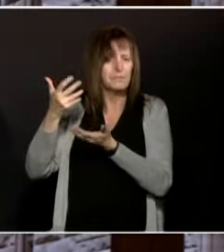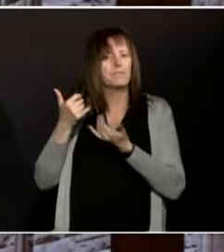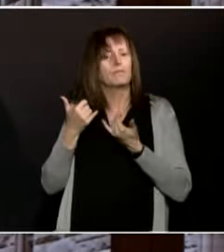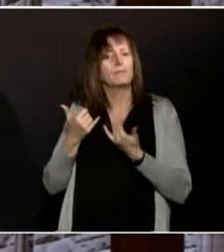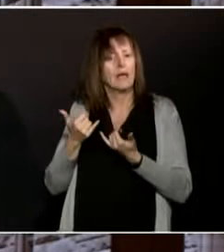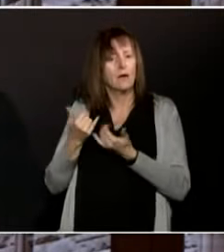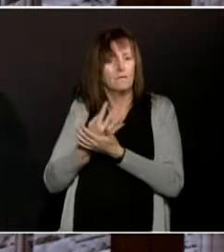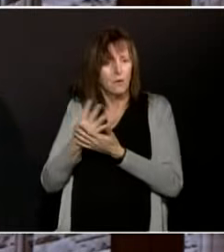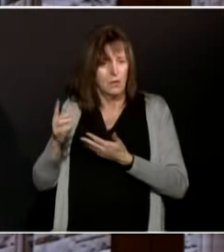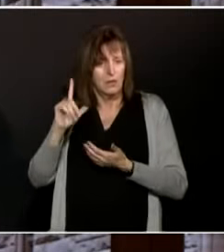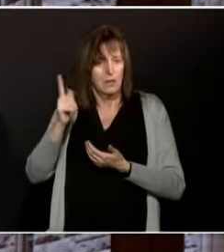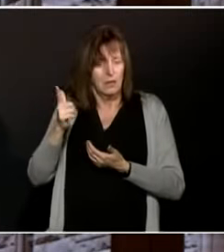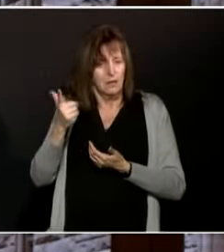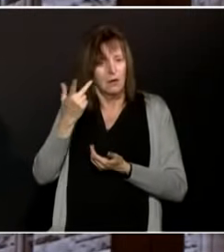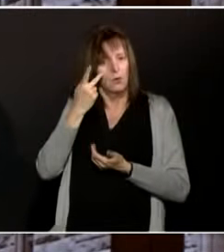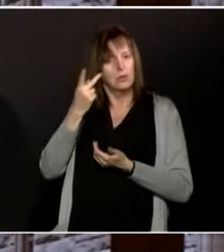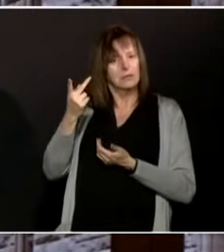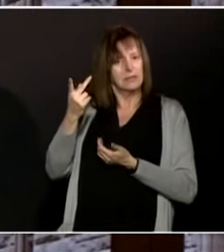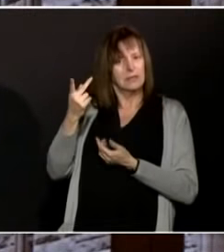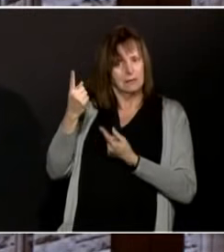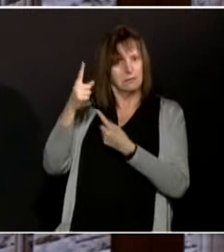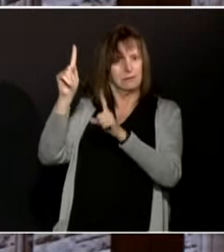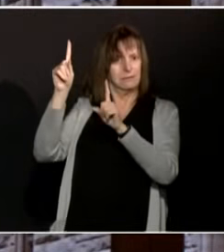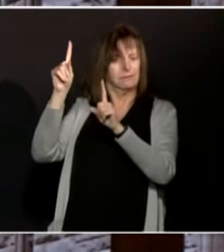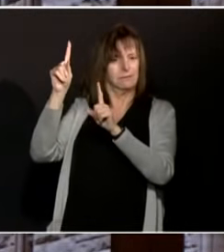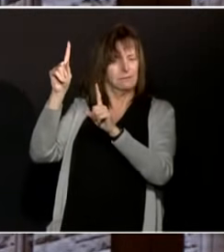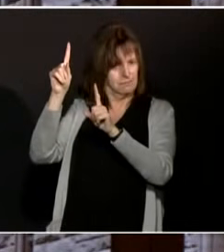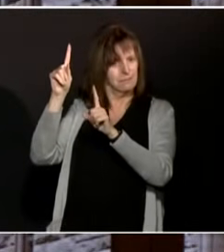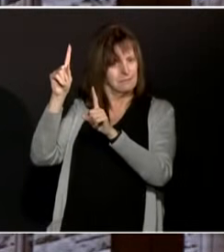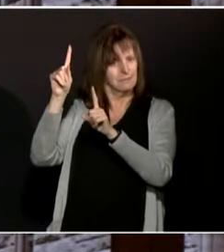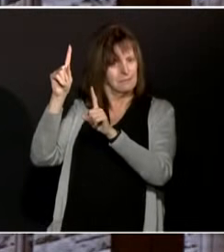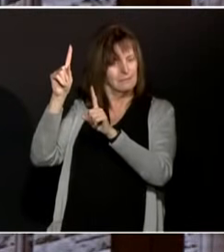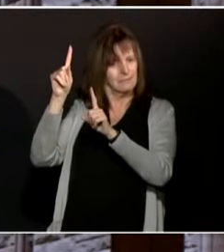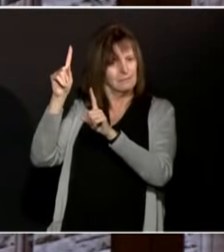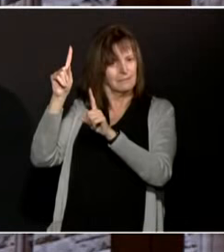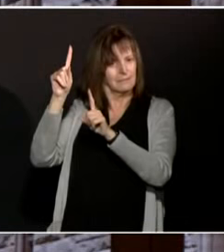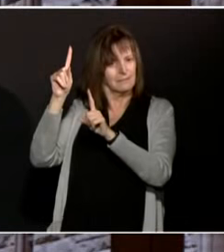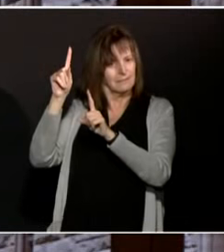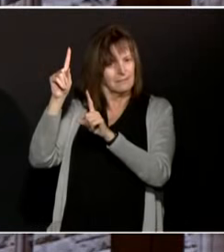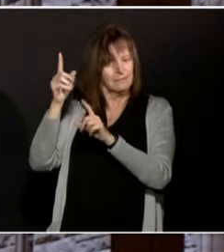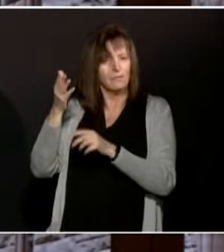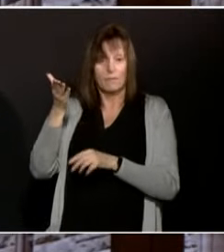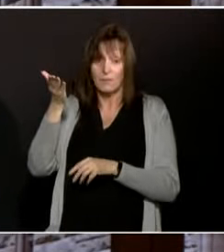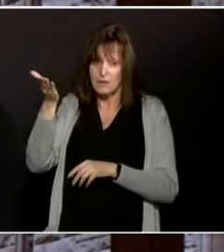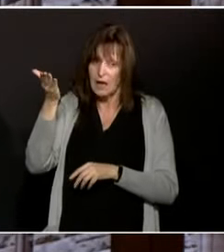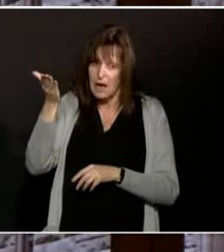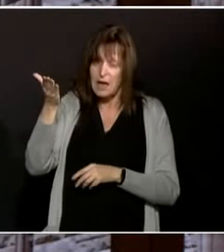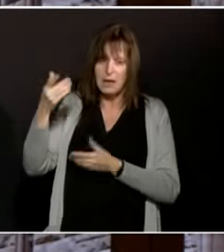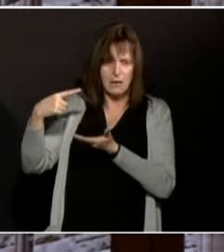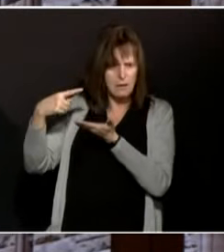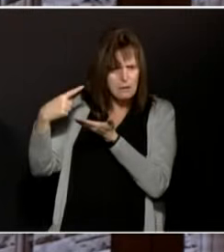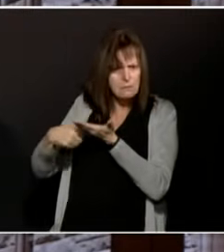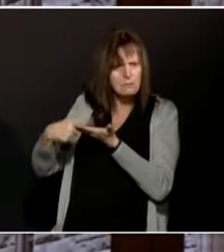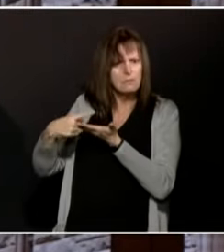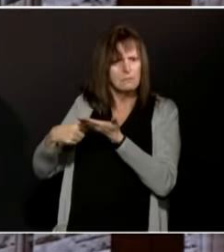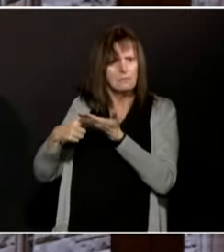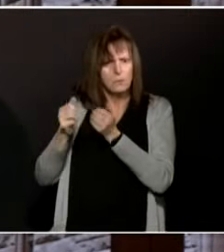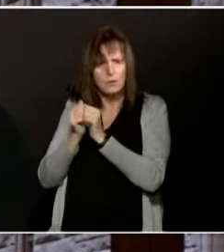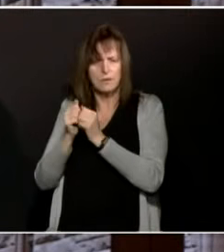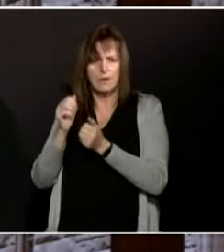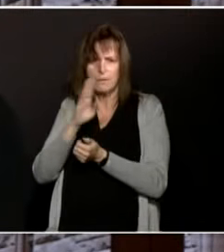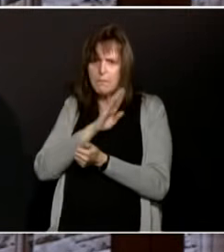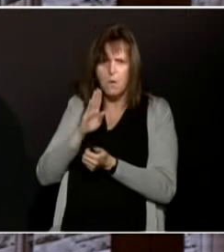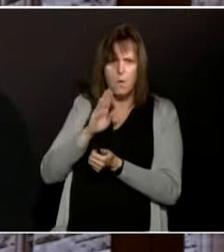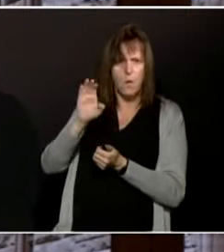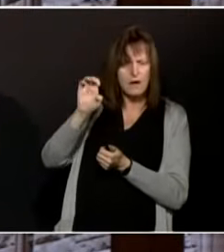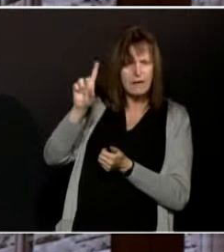the impact of that vaccination program, as well as they went in preemptively with the discussion with the boards of education to close schooling at that time because